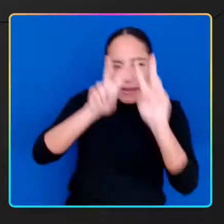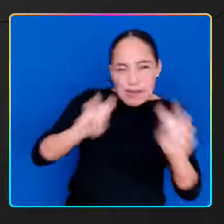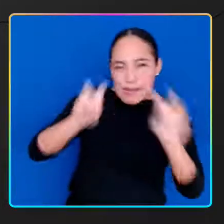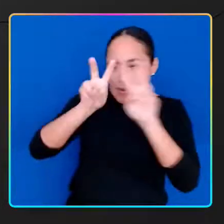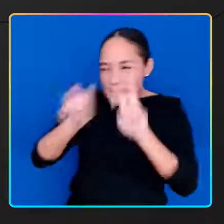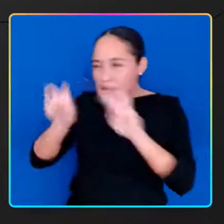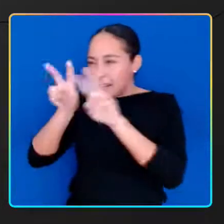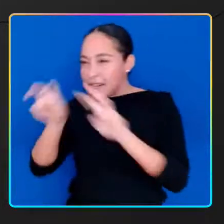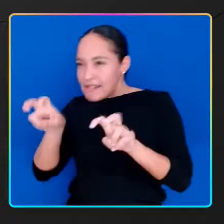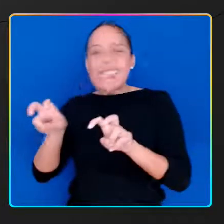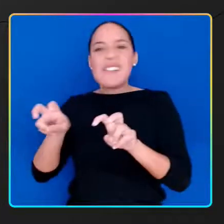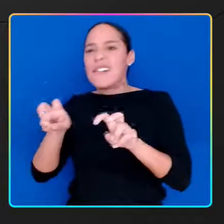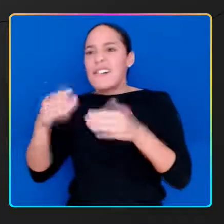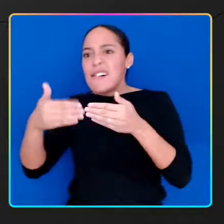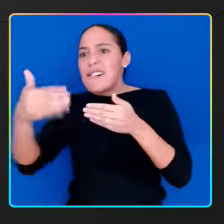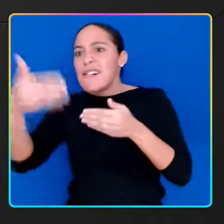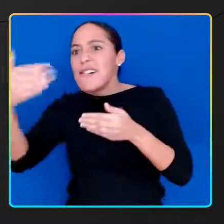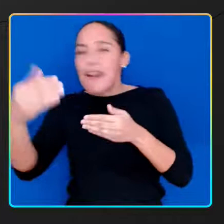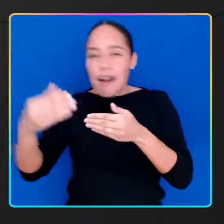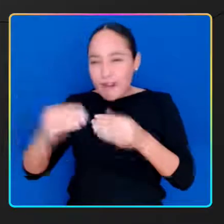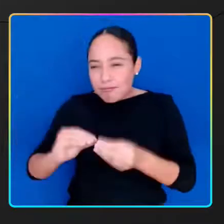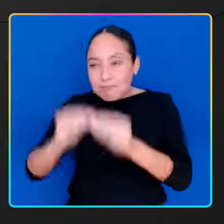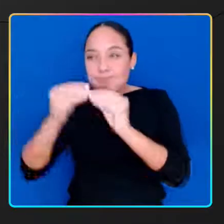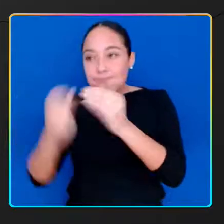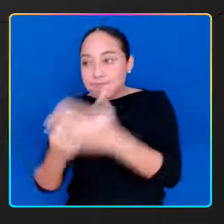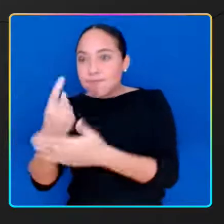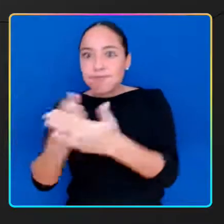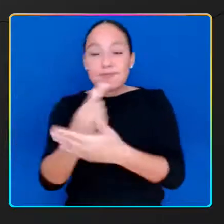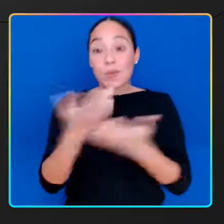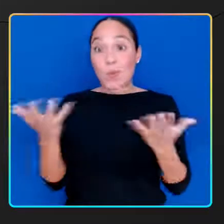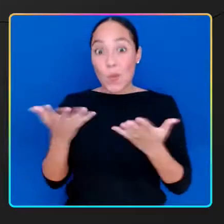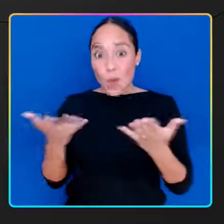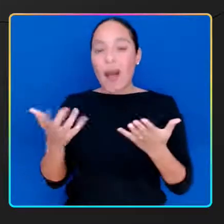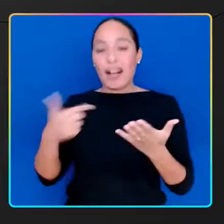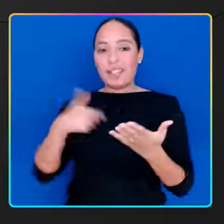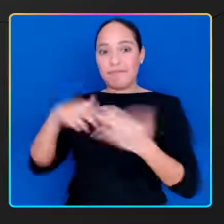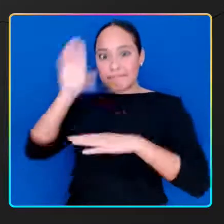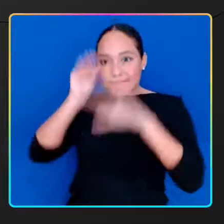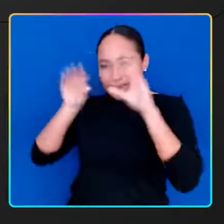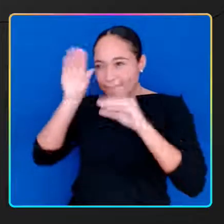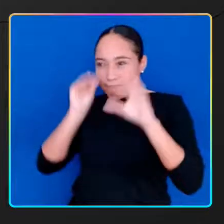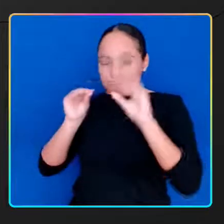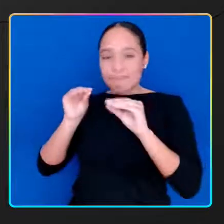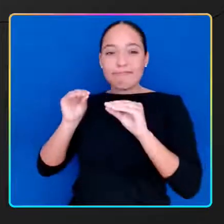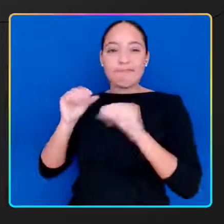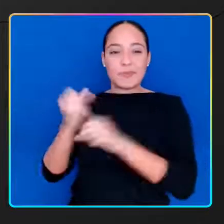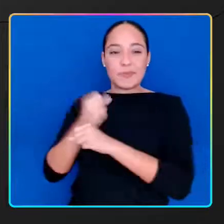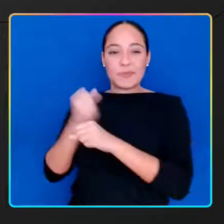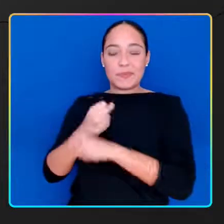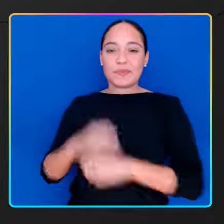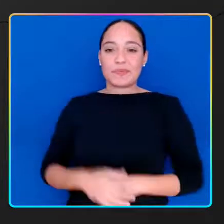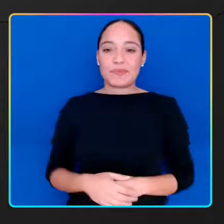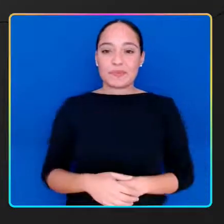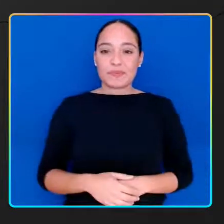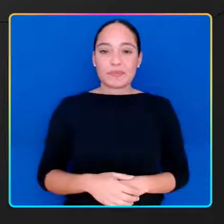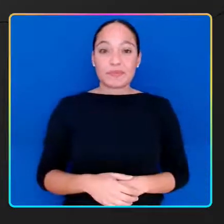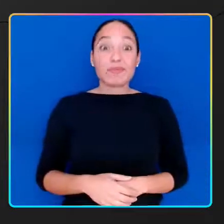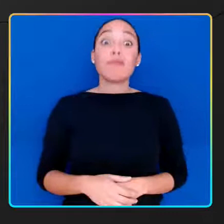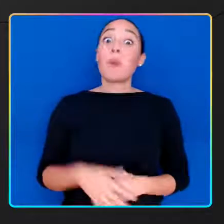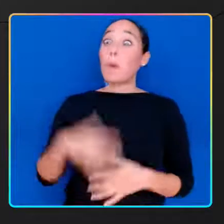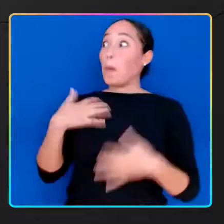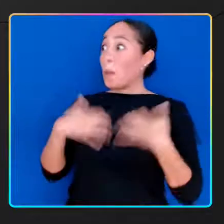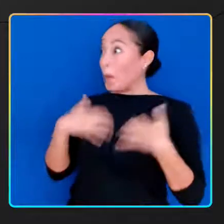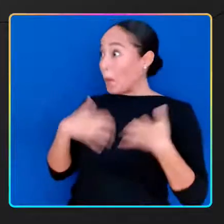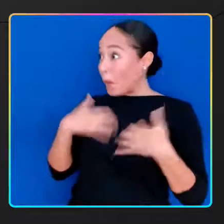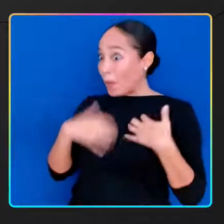to pick up on there. Innovation. If we have any sports fans in the audience, I'm sure they will have picked up on the fact you work on some of the biggest